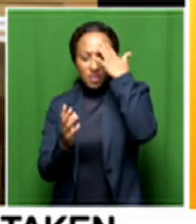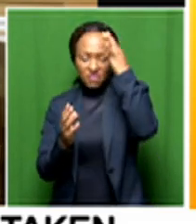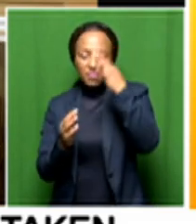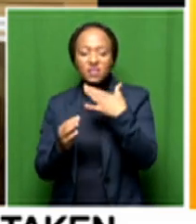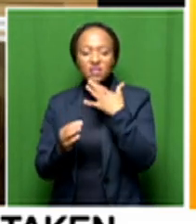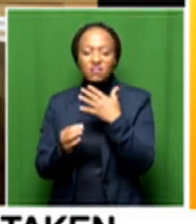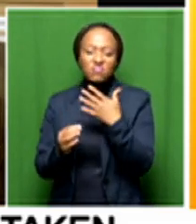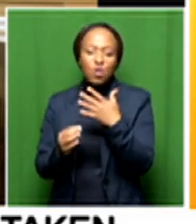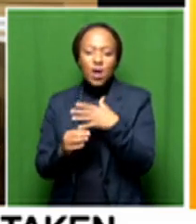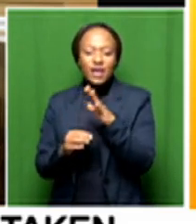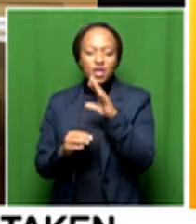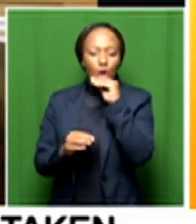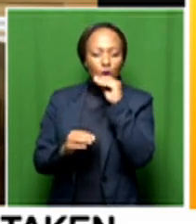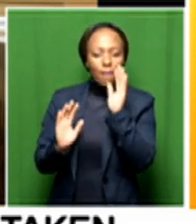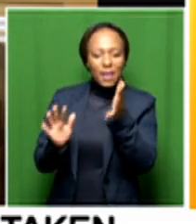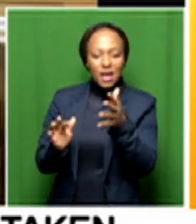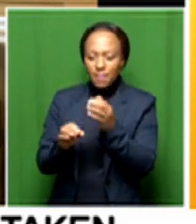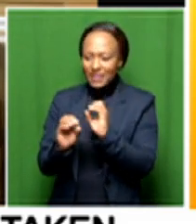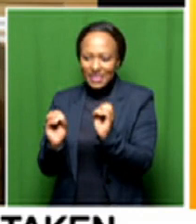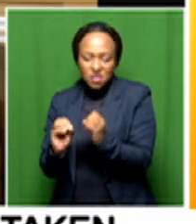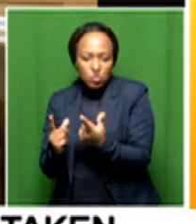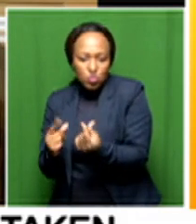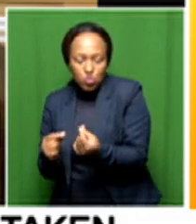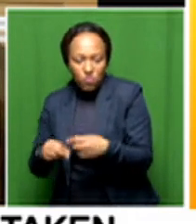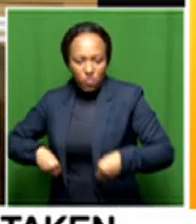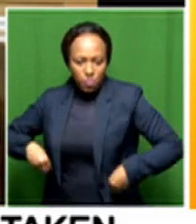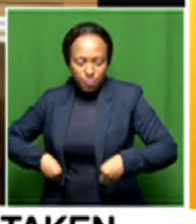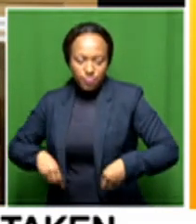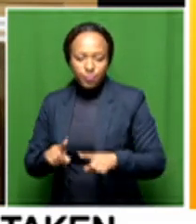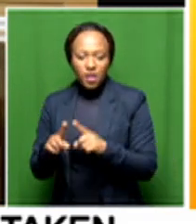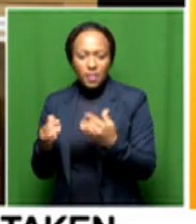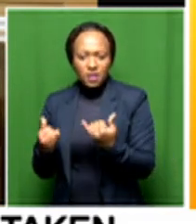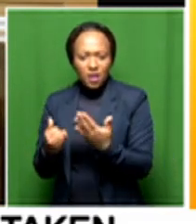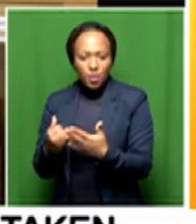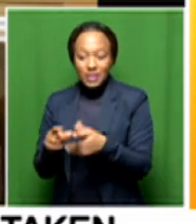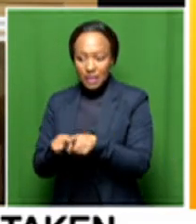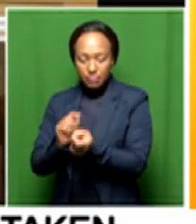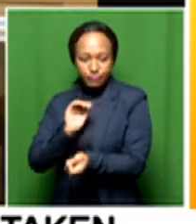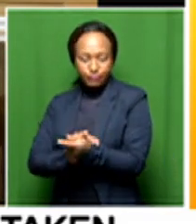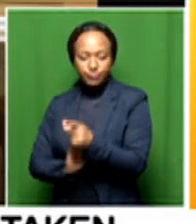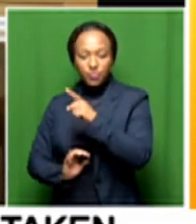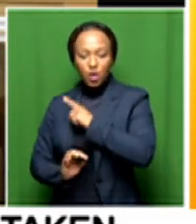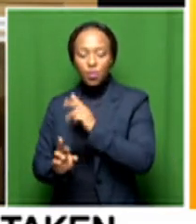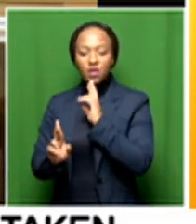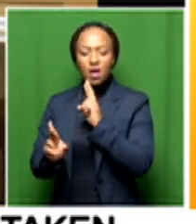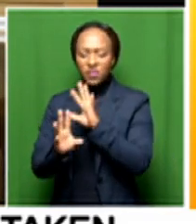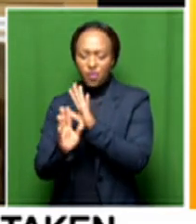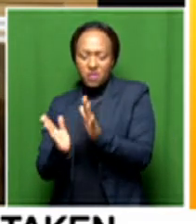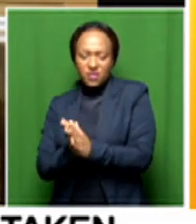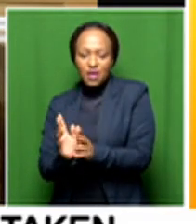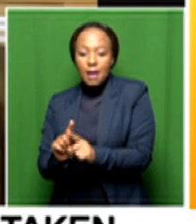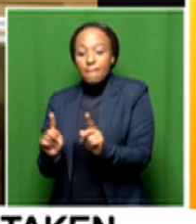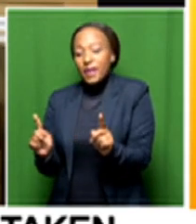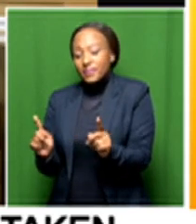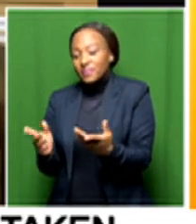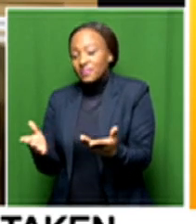lip service to corruption. And again, it feels like this is exactly what's going on here. There seems to be an answer for everything, but at the end